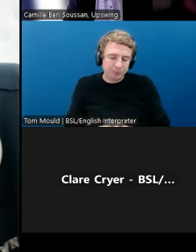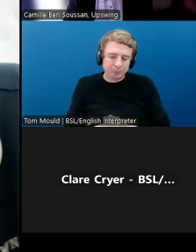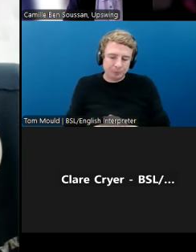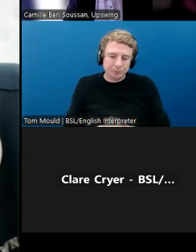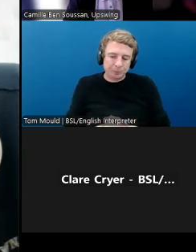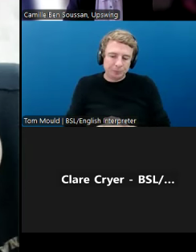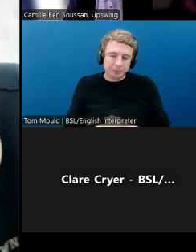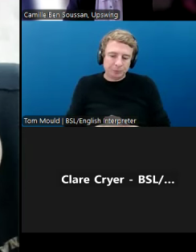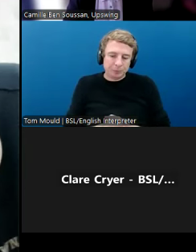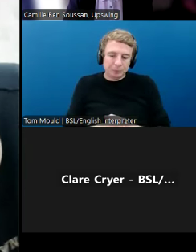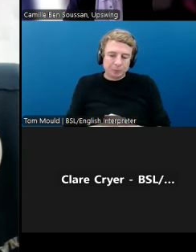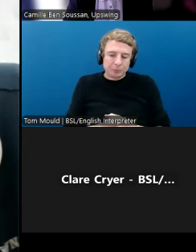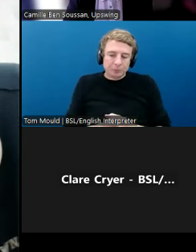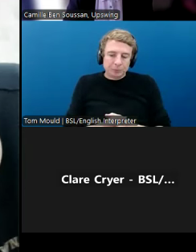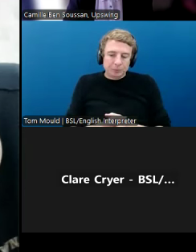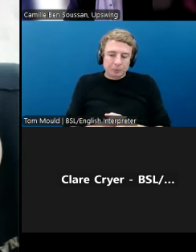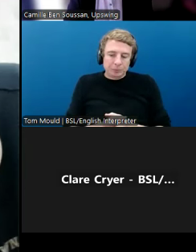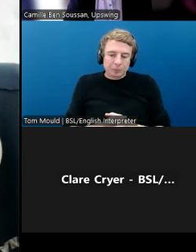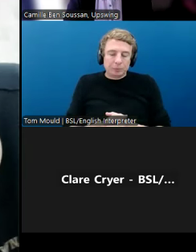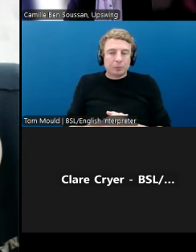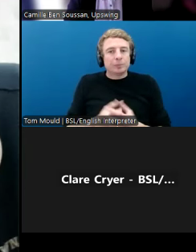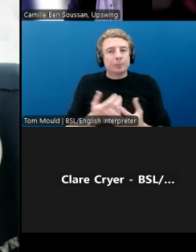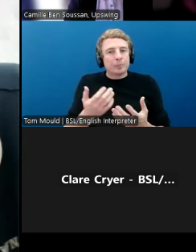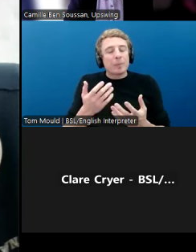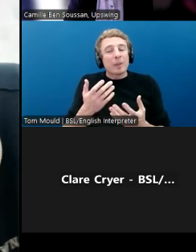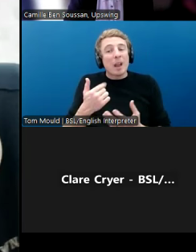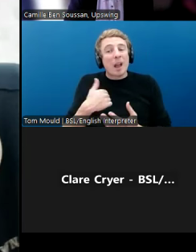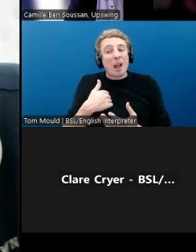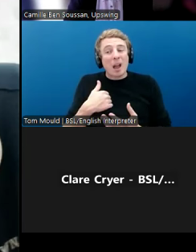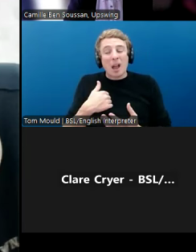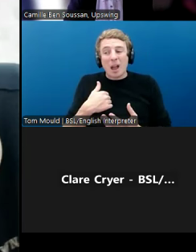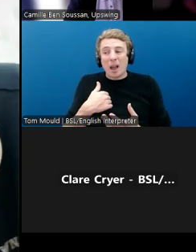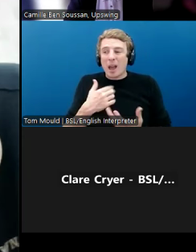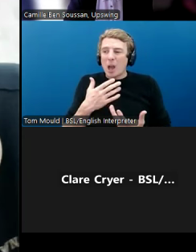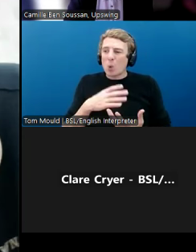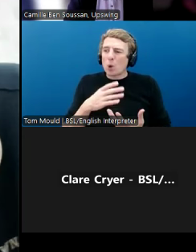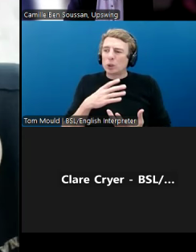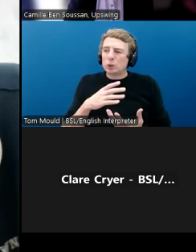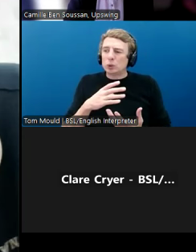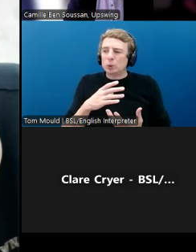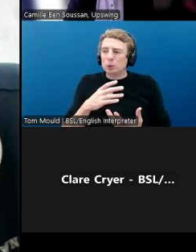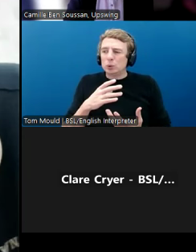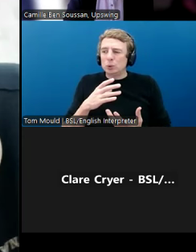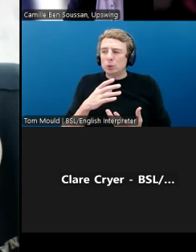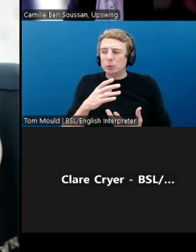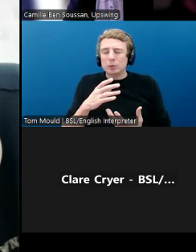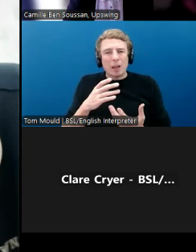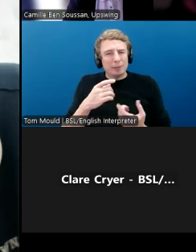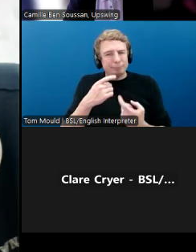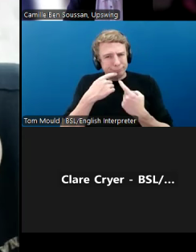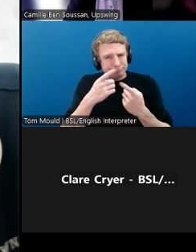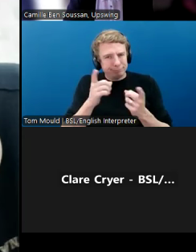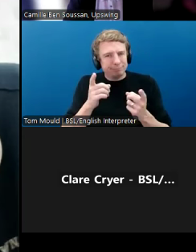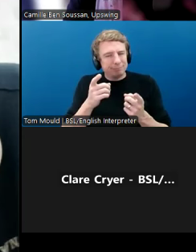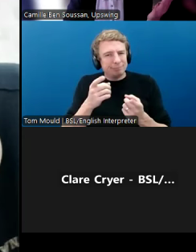I would say that the things that I'd like to give away from this project is taking risks,